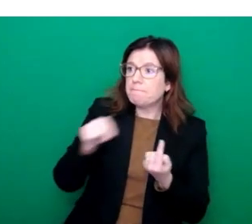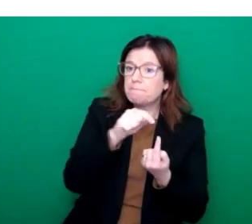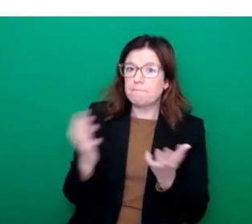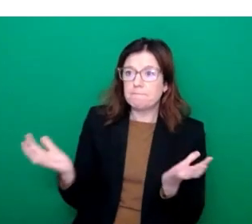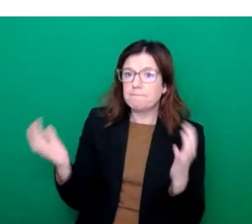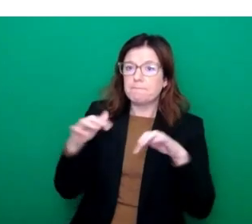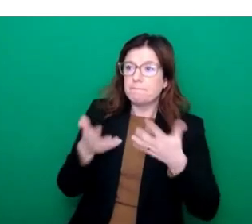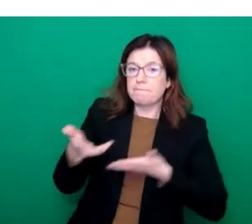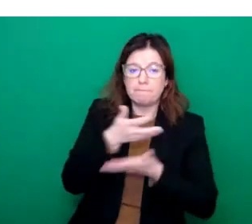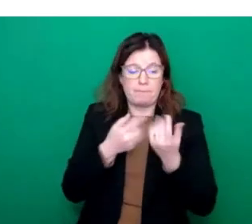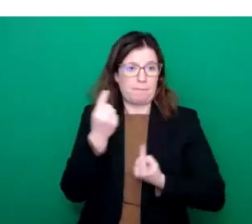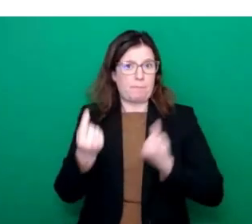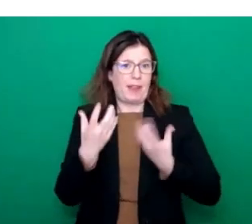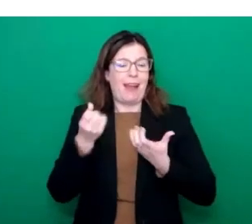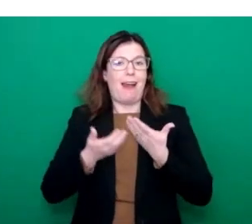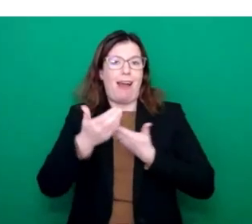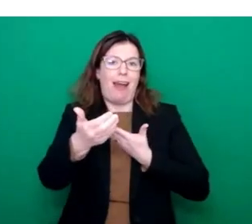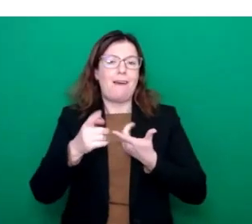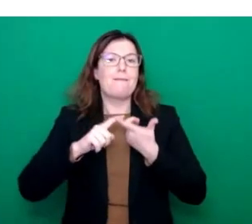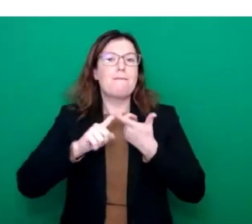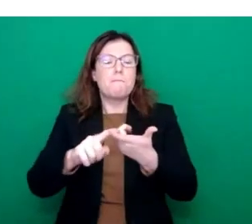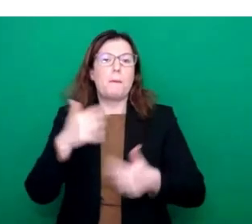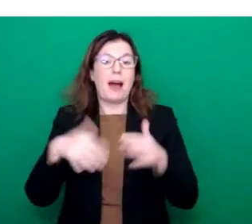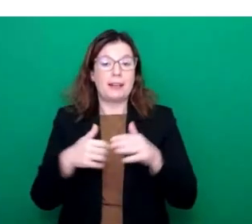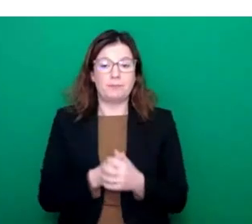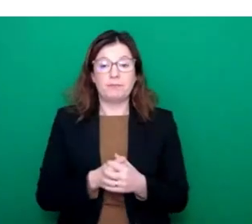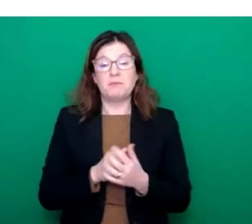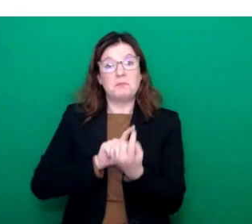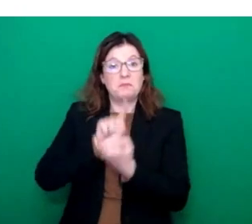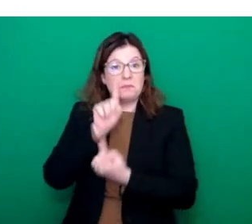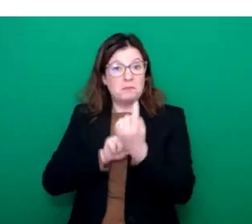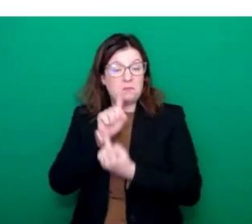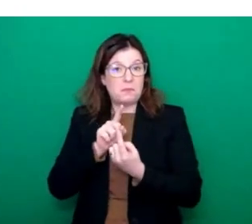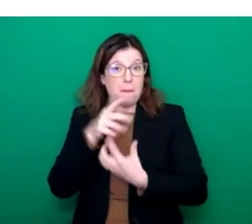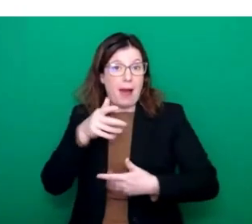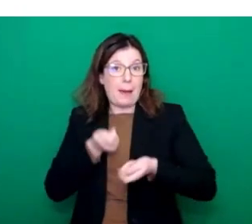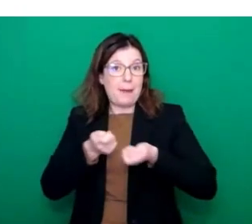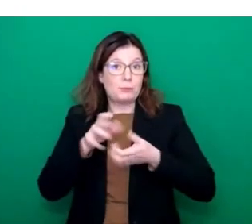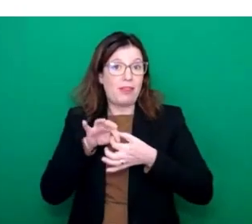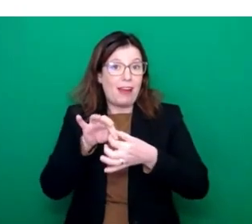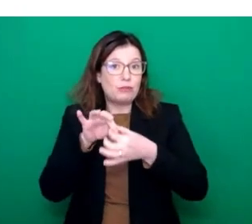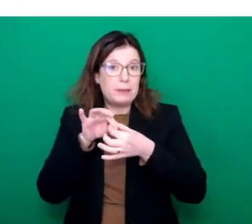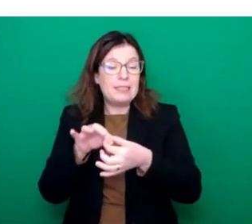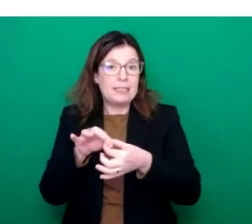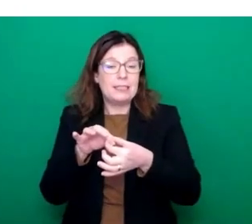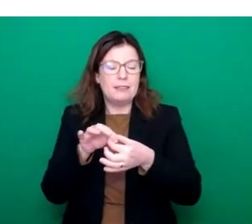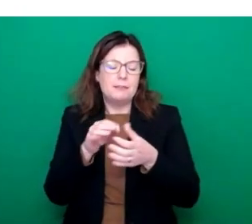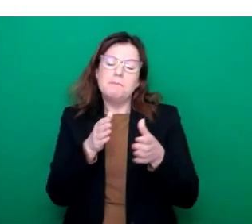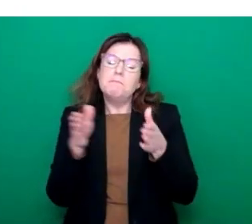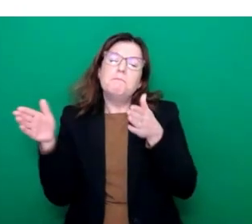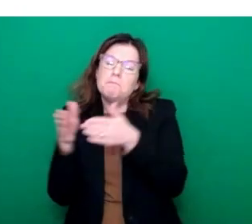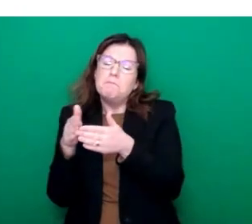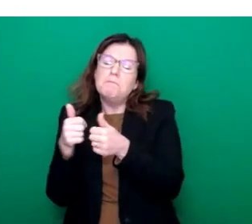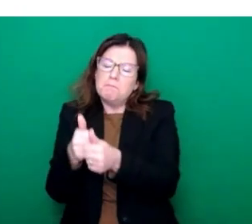living with long-term pain. Individual pain management therapy, a smaller subset of our work, and then lots